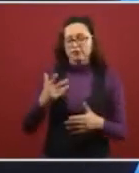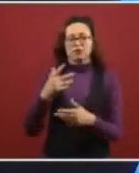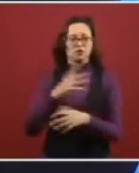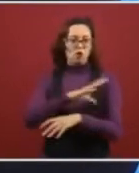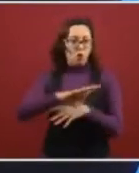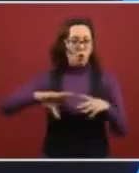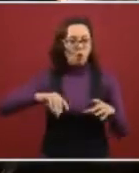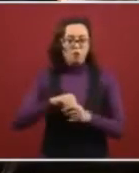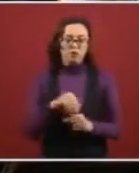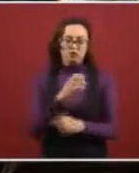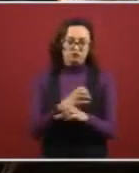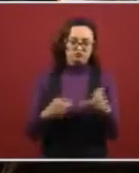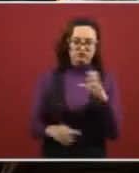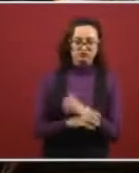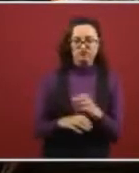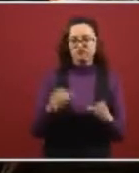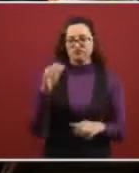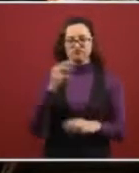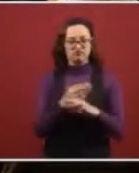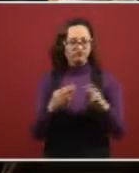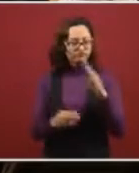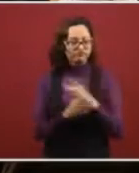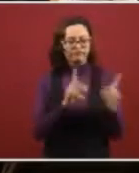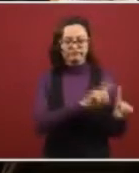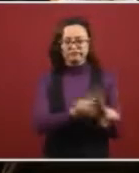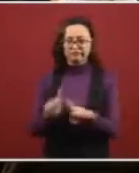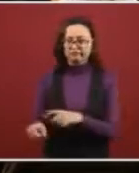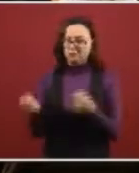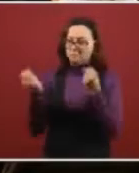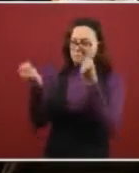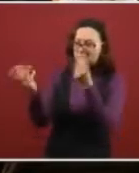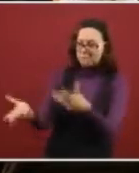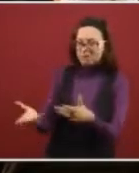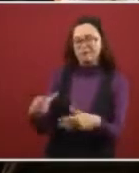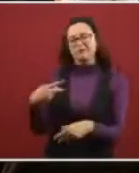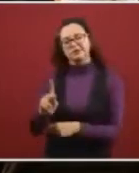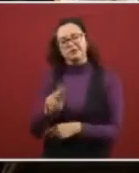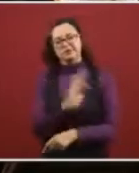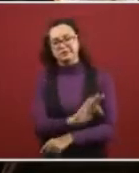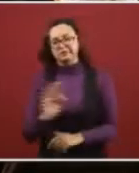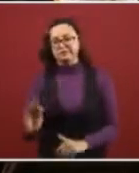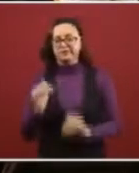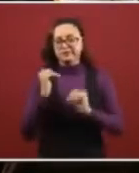delivery of fertilizer to the producers before